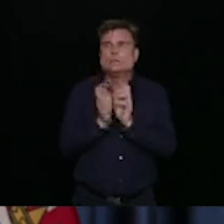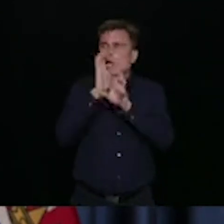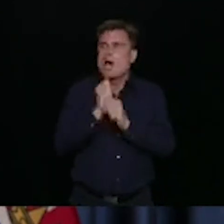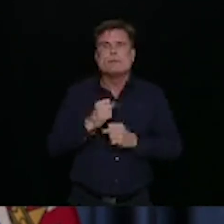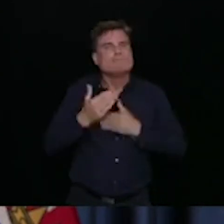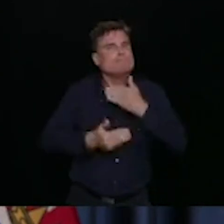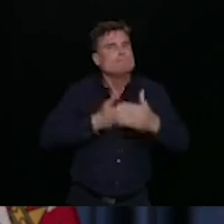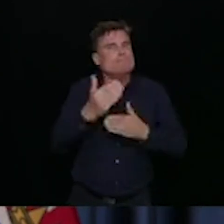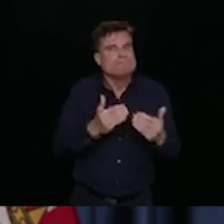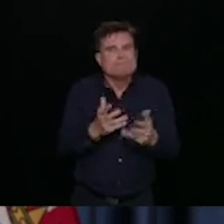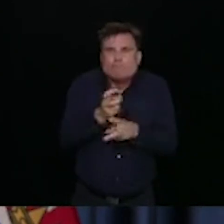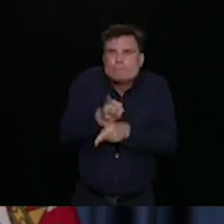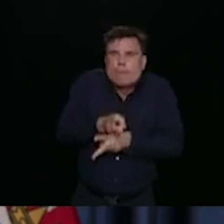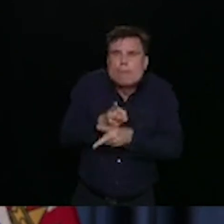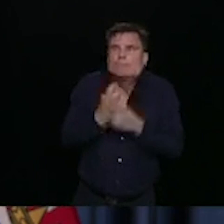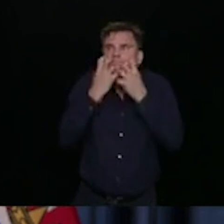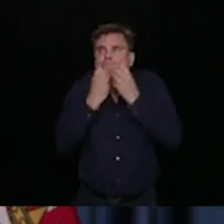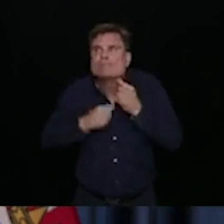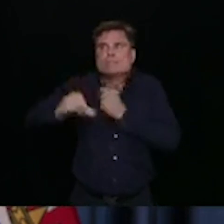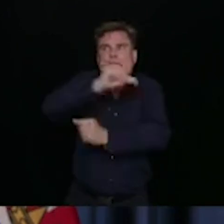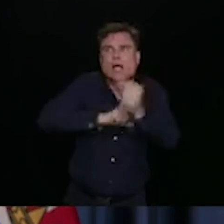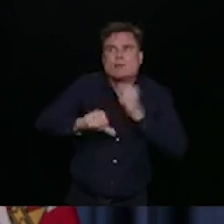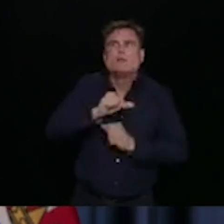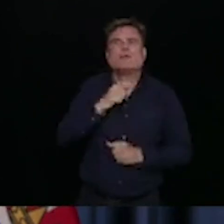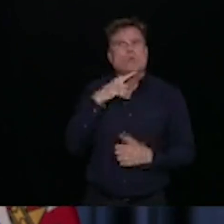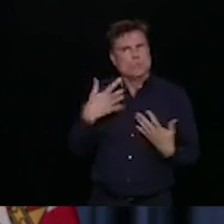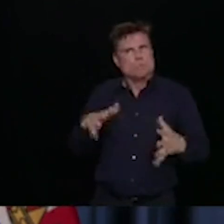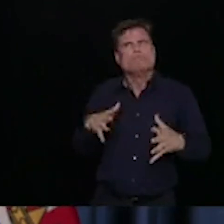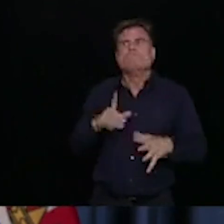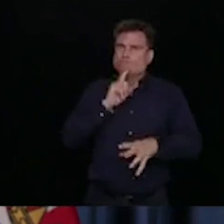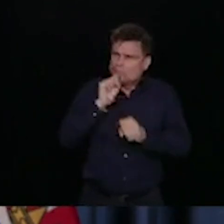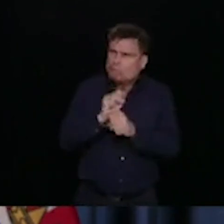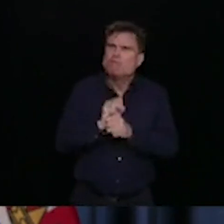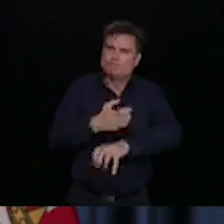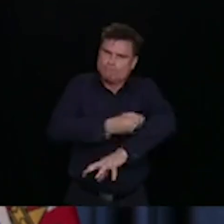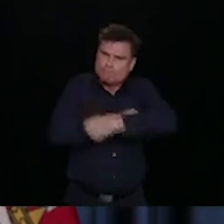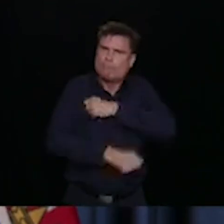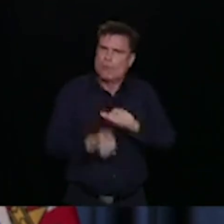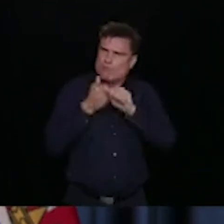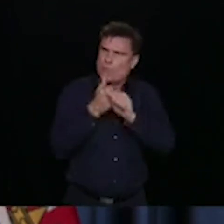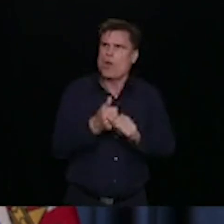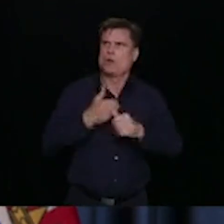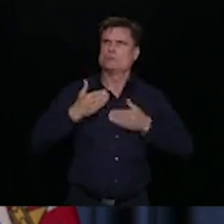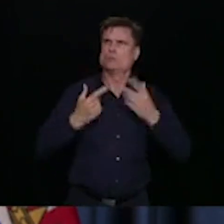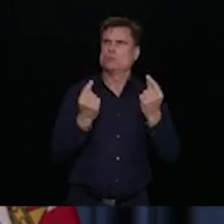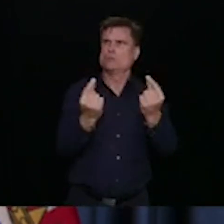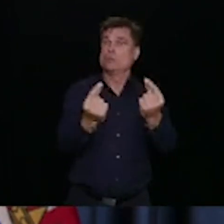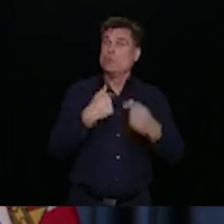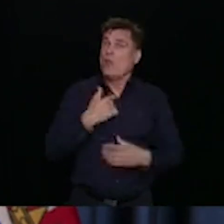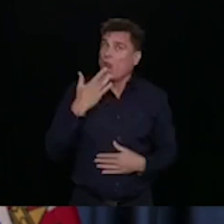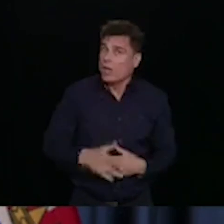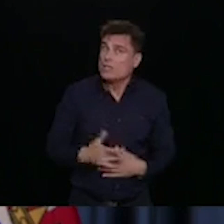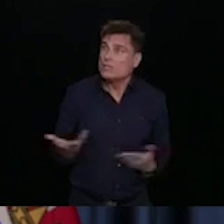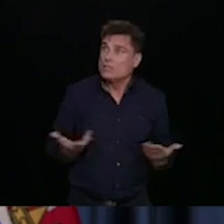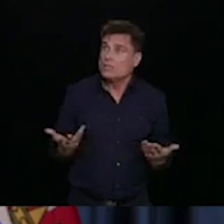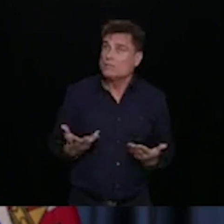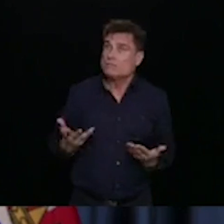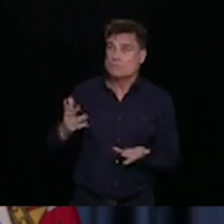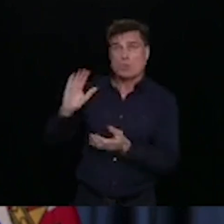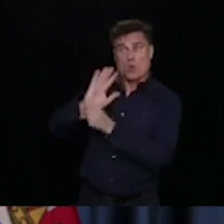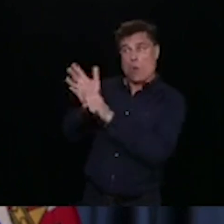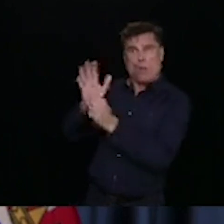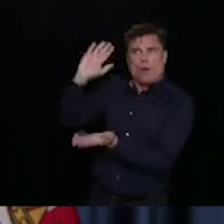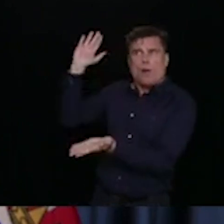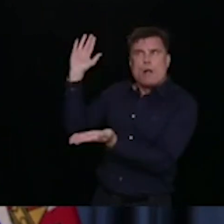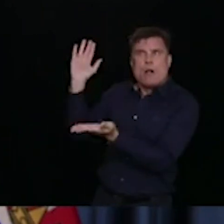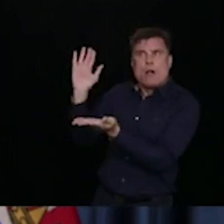time. It's the resilience of British Columbians that have allowed us to be in this privileged position in Canada, quite frankly, where we